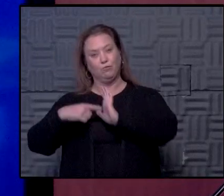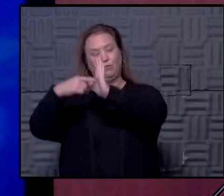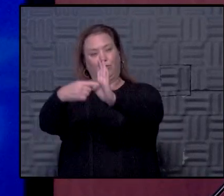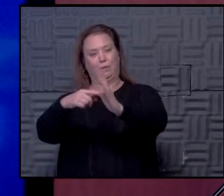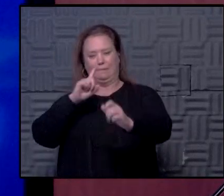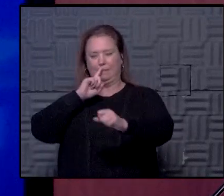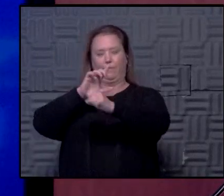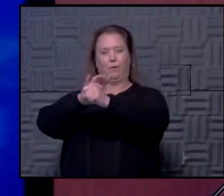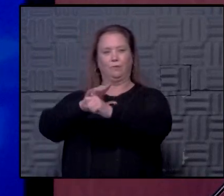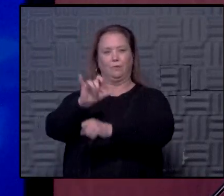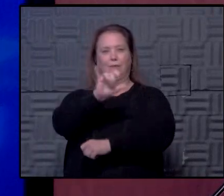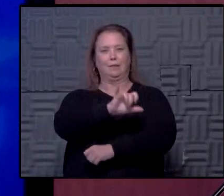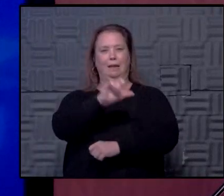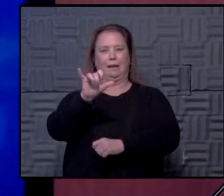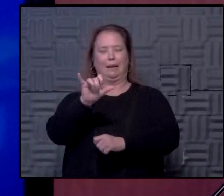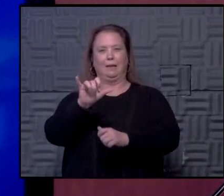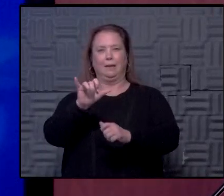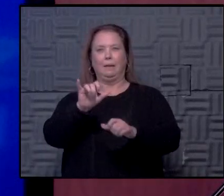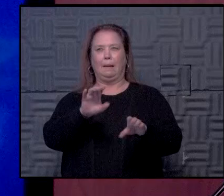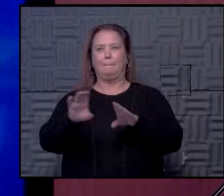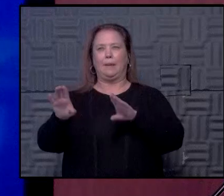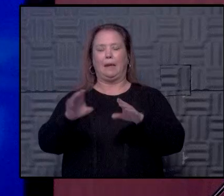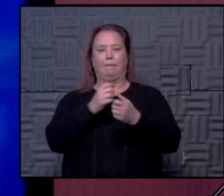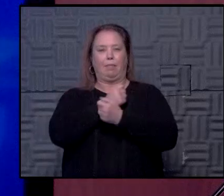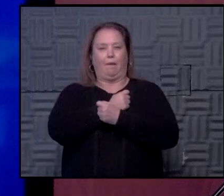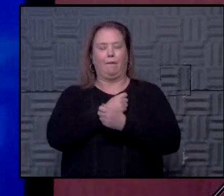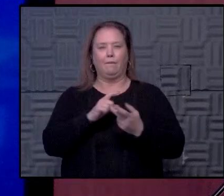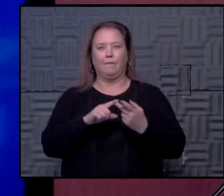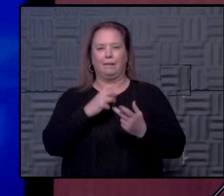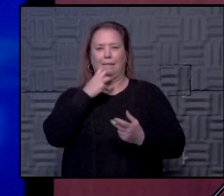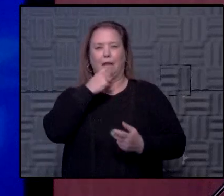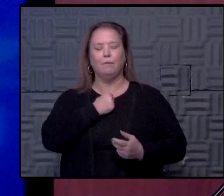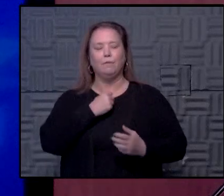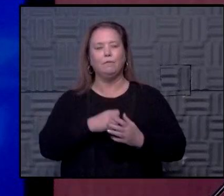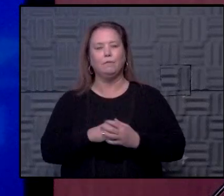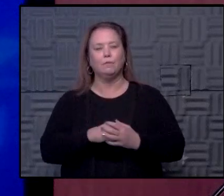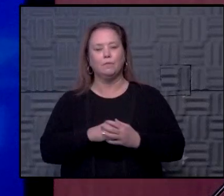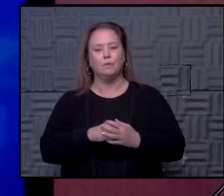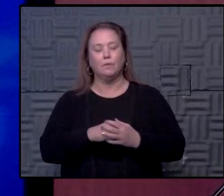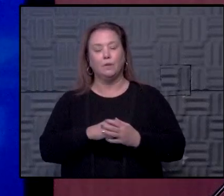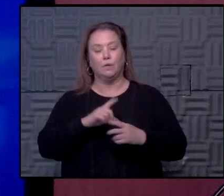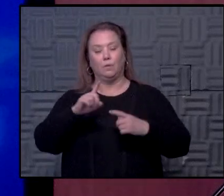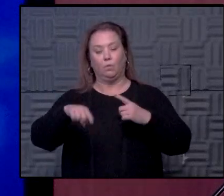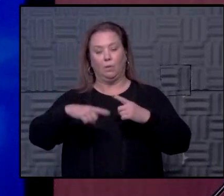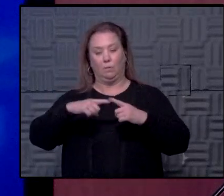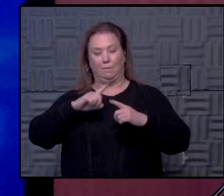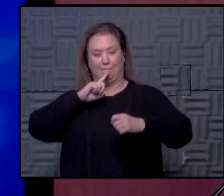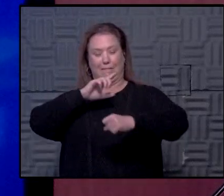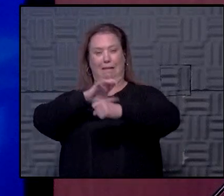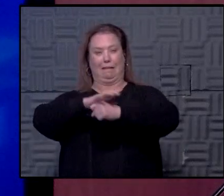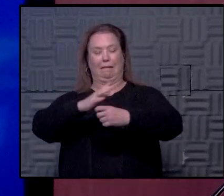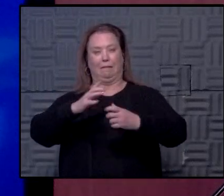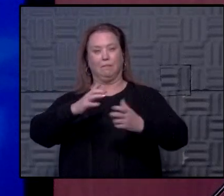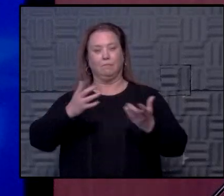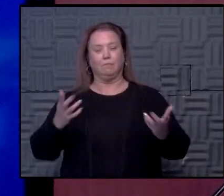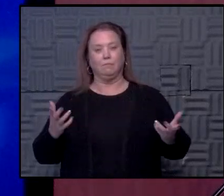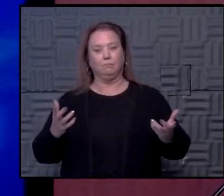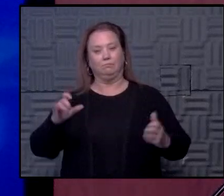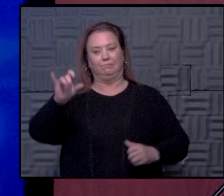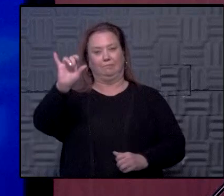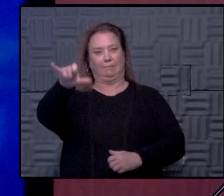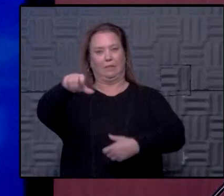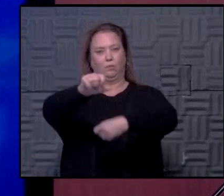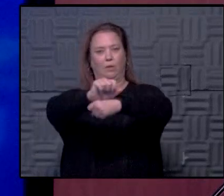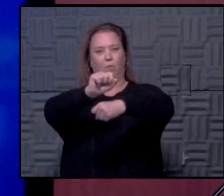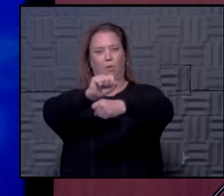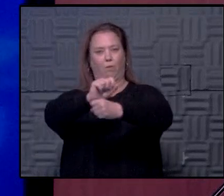I think devotion is like an act of love. It's an act of caring. And I think that when we're dedicated and when we're devoted, then we